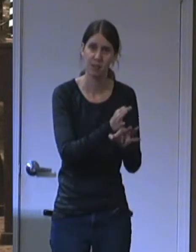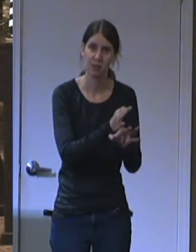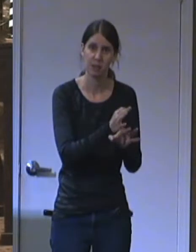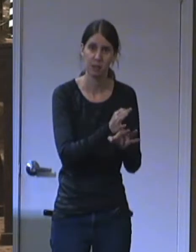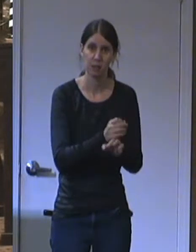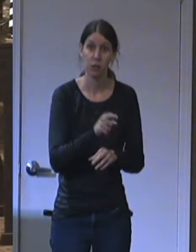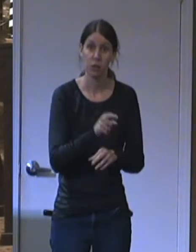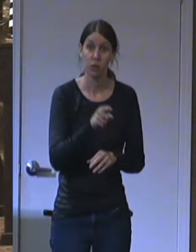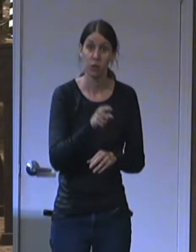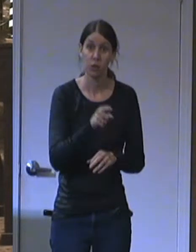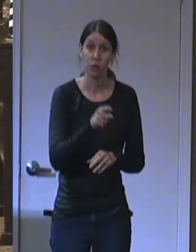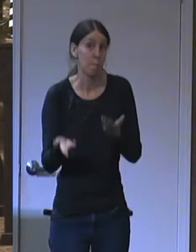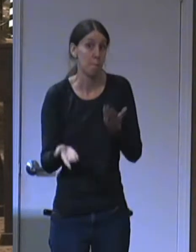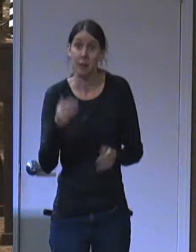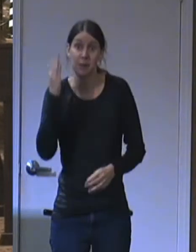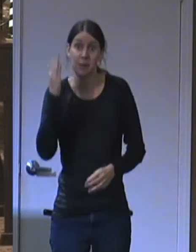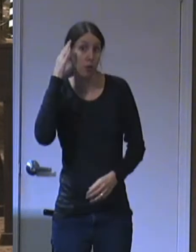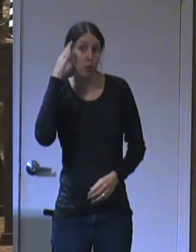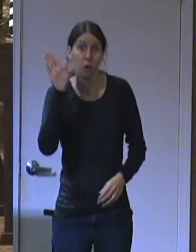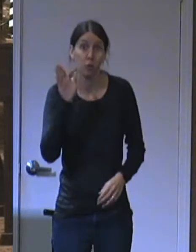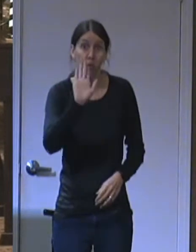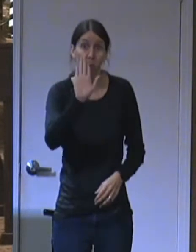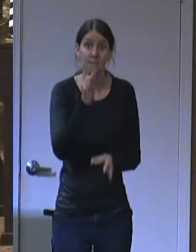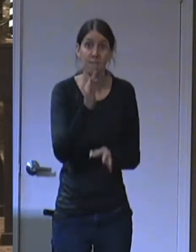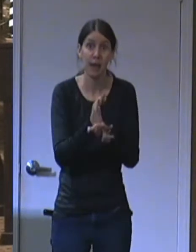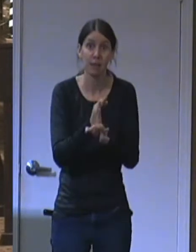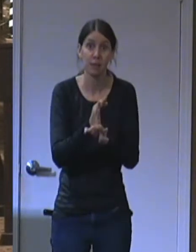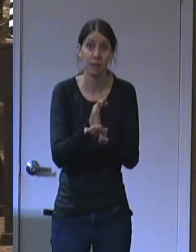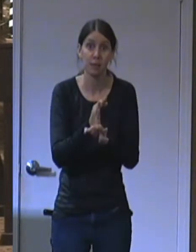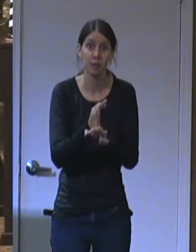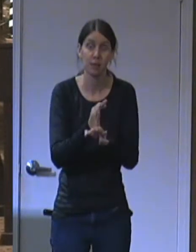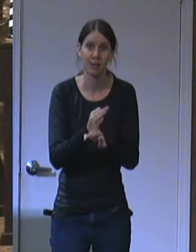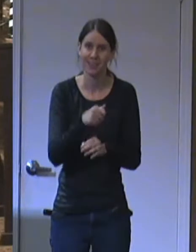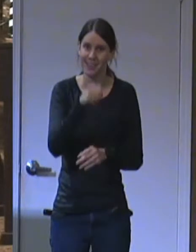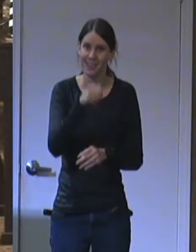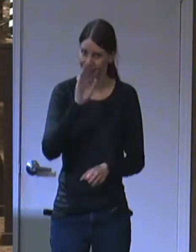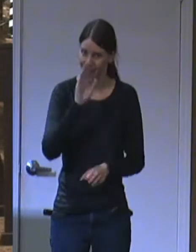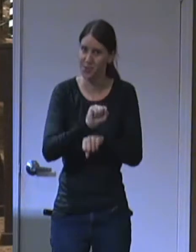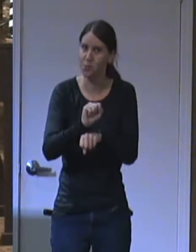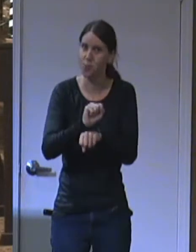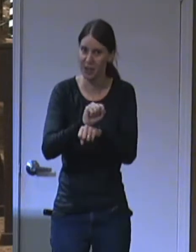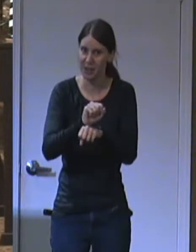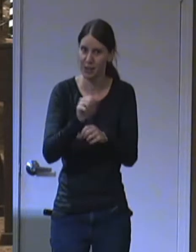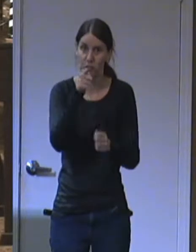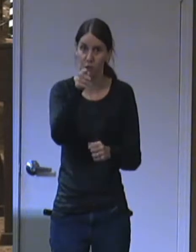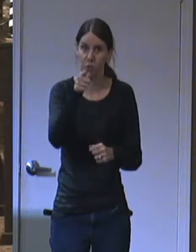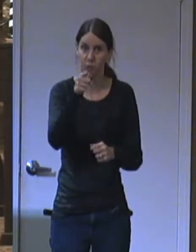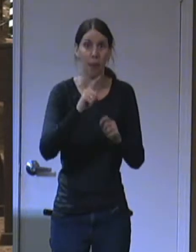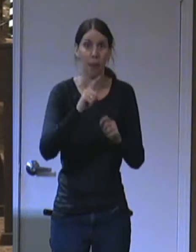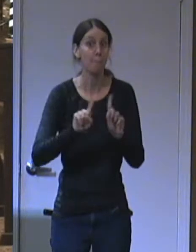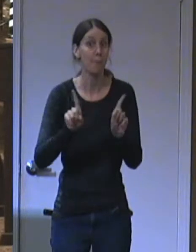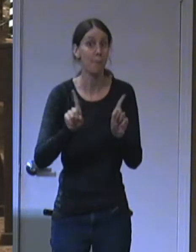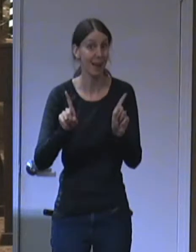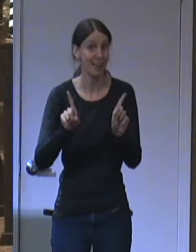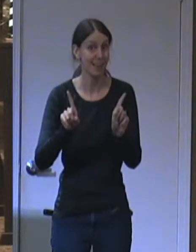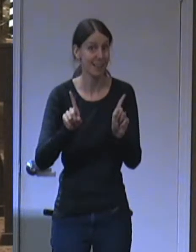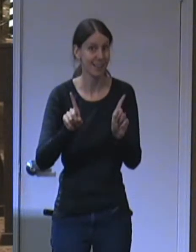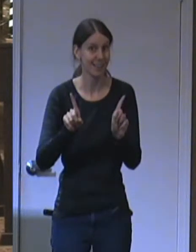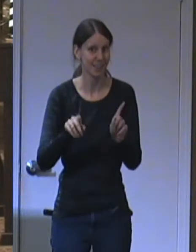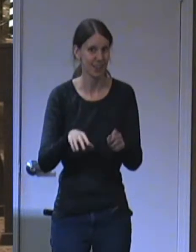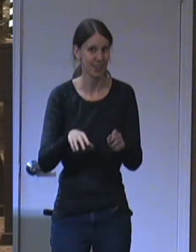You may not know how much faith you have, or God is building in you, until you go through a terrible time of